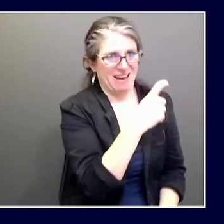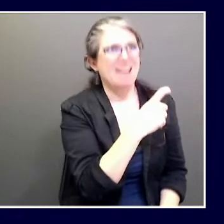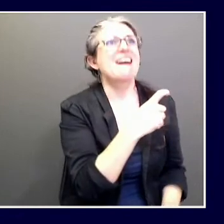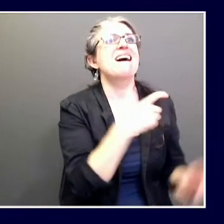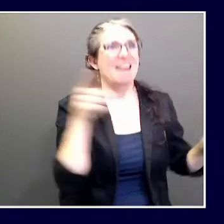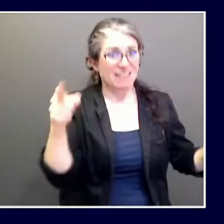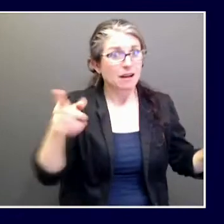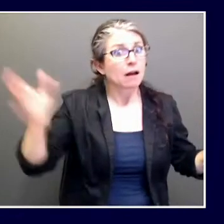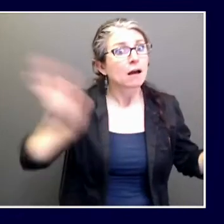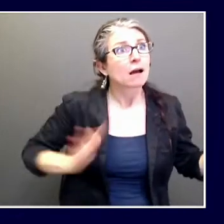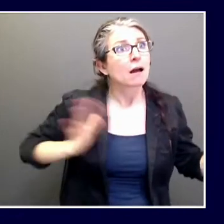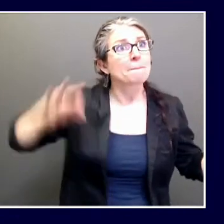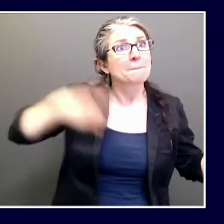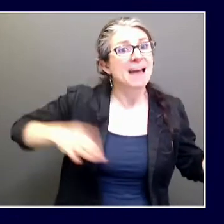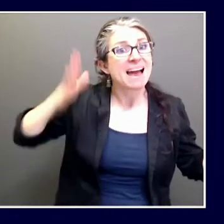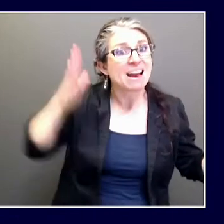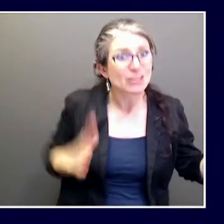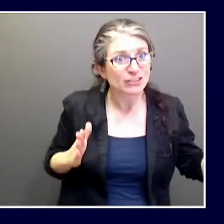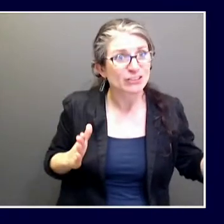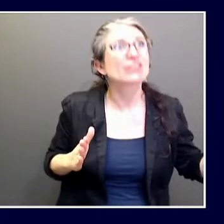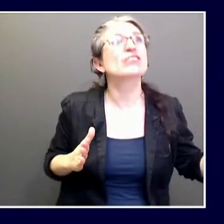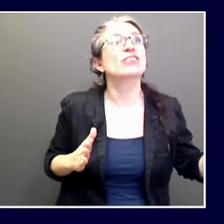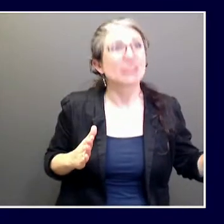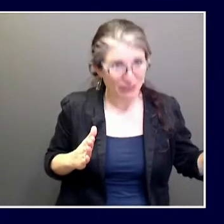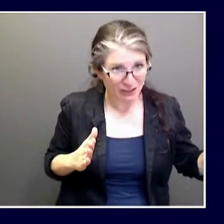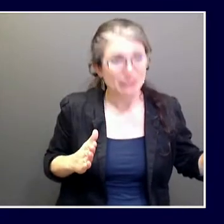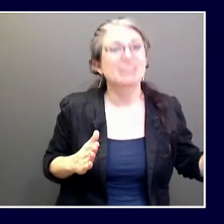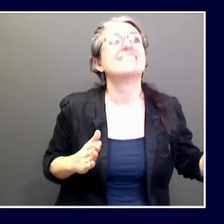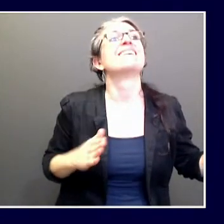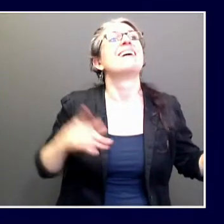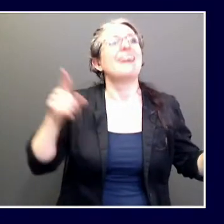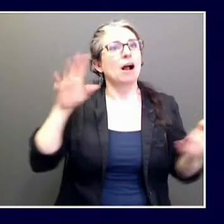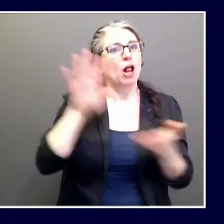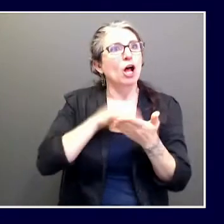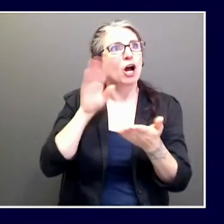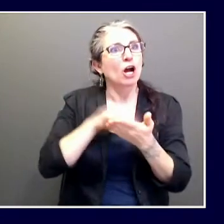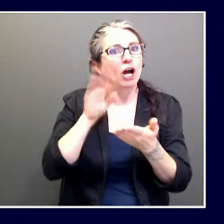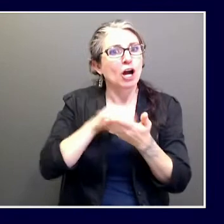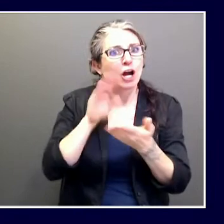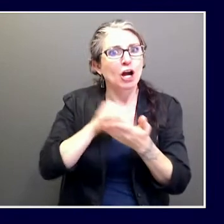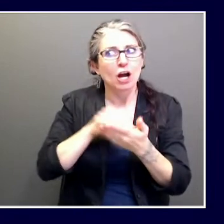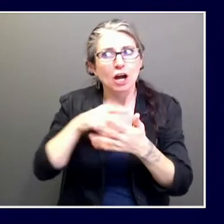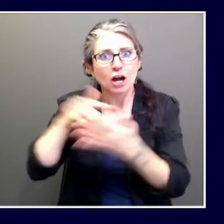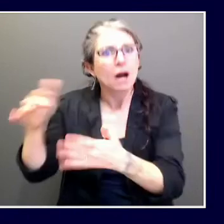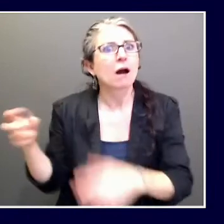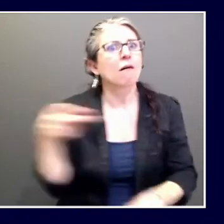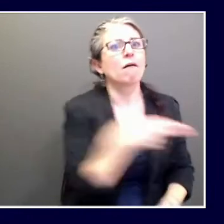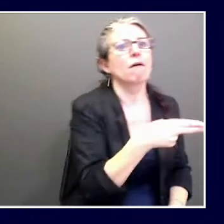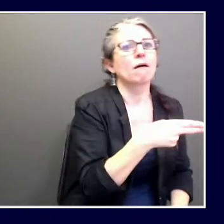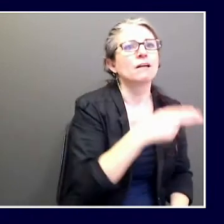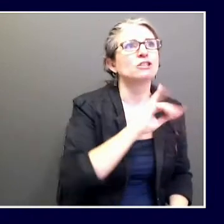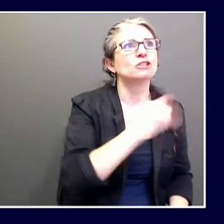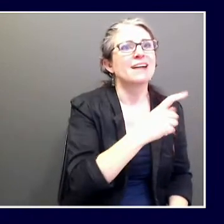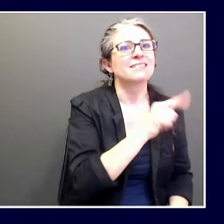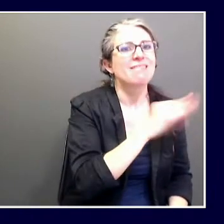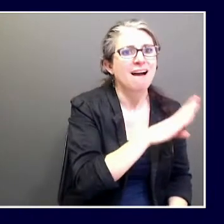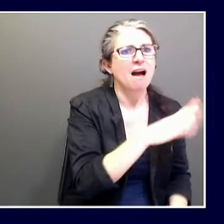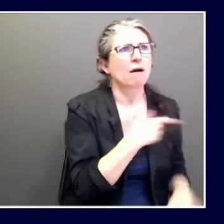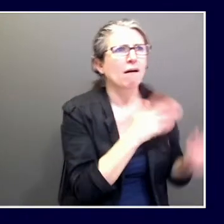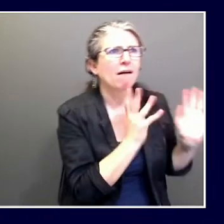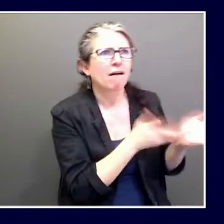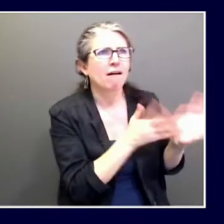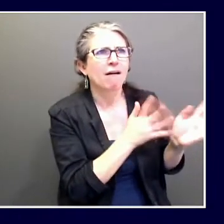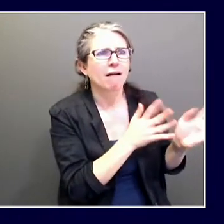to Jackson. His name's Ryan, and he has a special interest and a specialty in doing this RNA or DNA